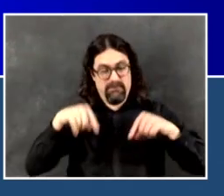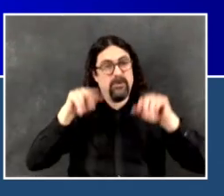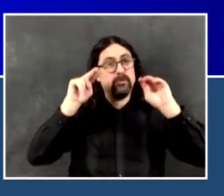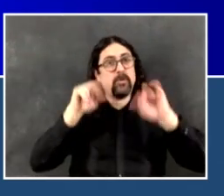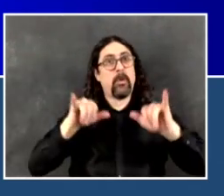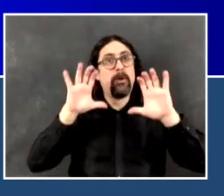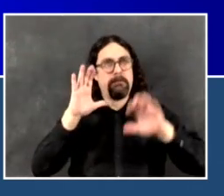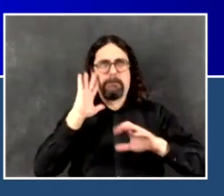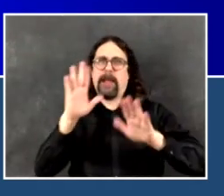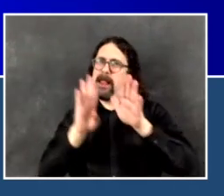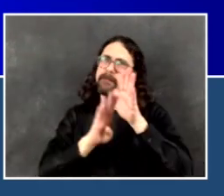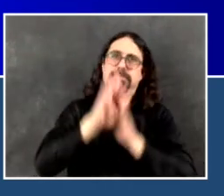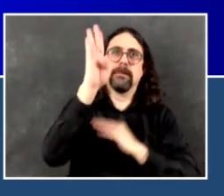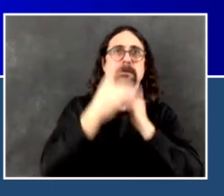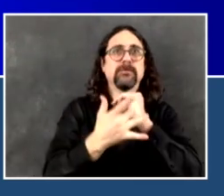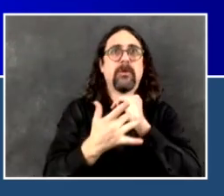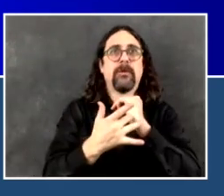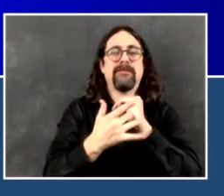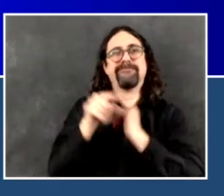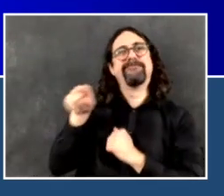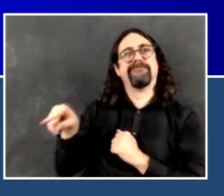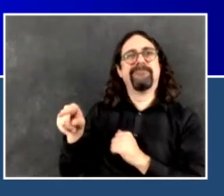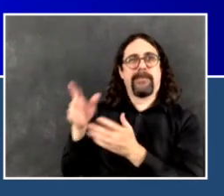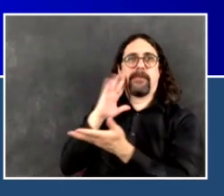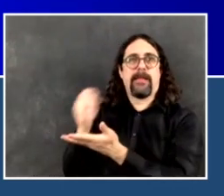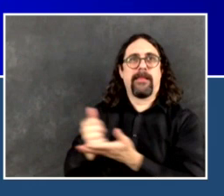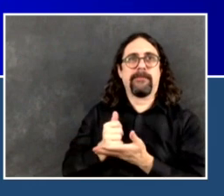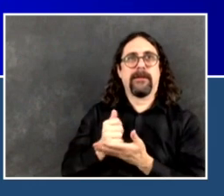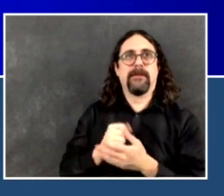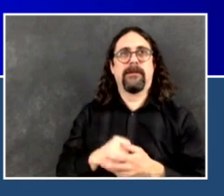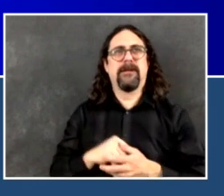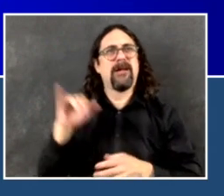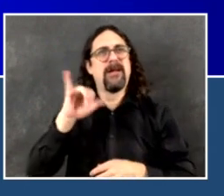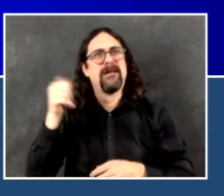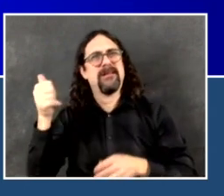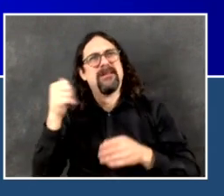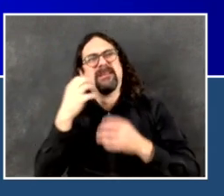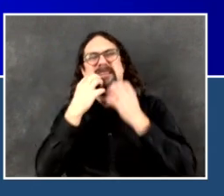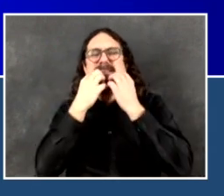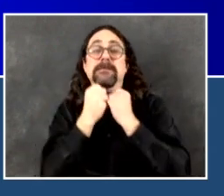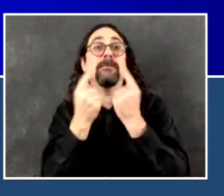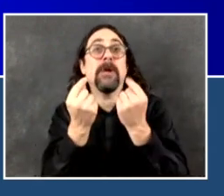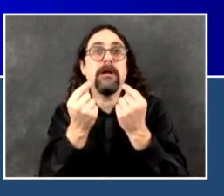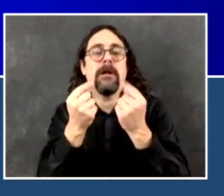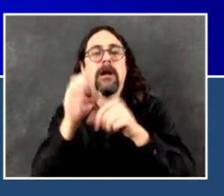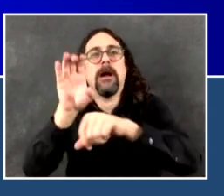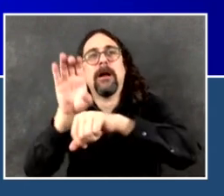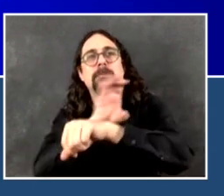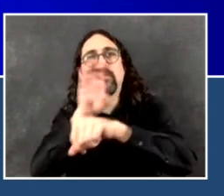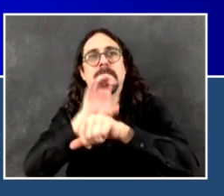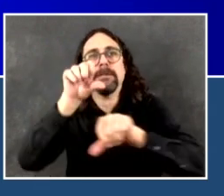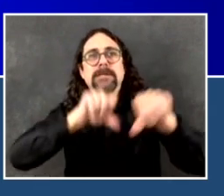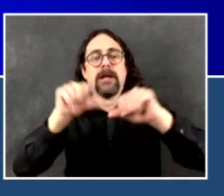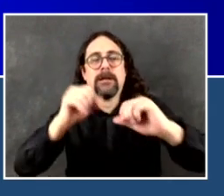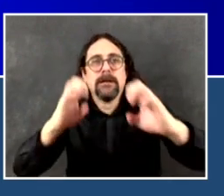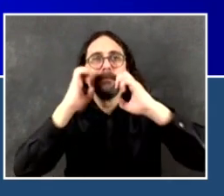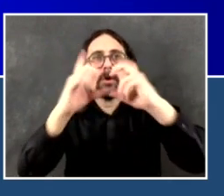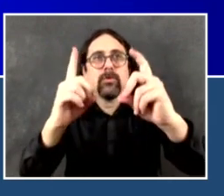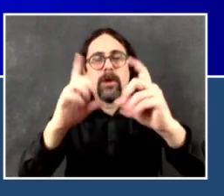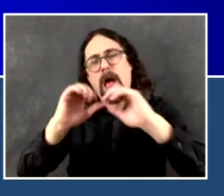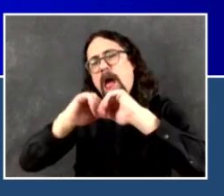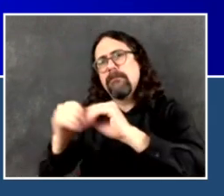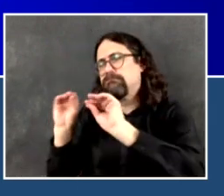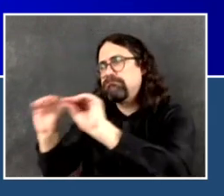kids get computer science education. I've worked closely with Fred. I've been so impressed by his generosity, but also